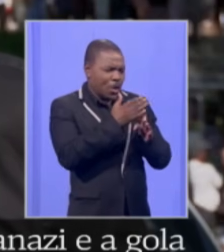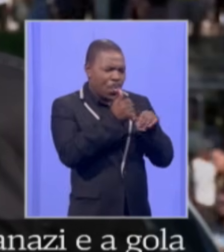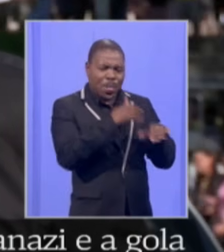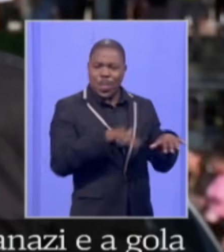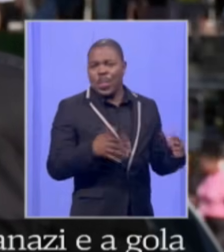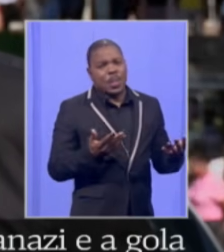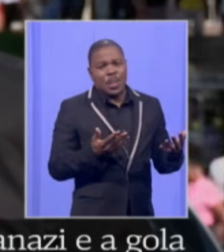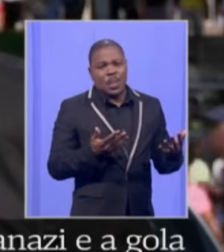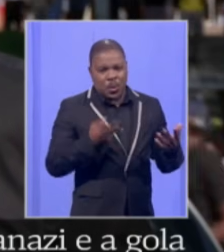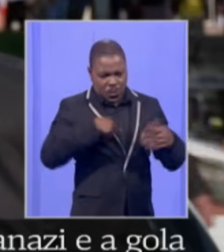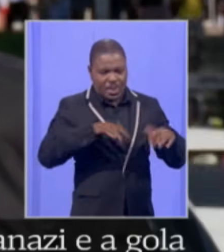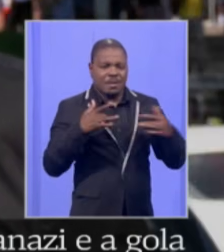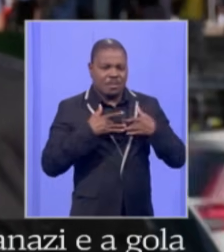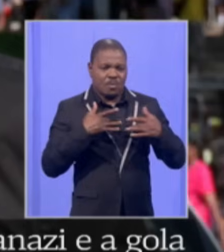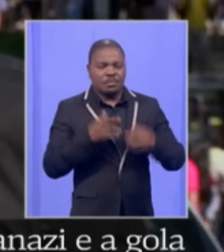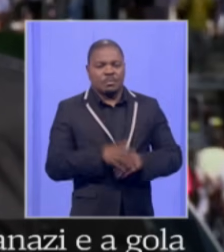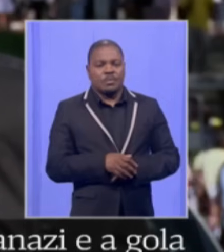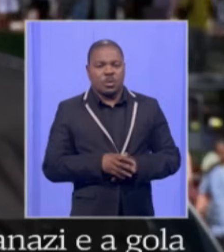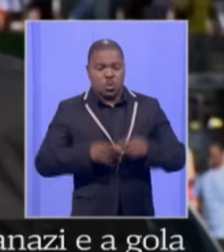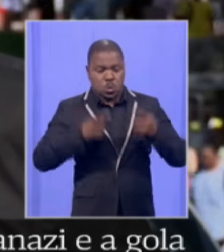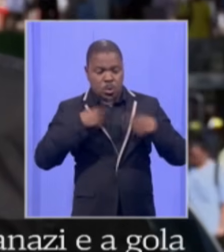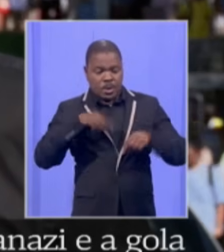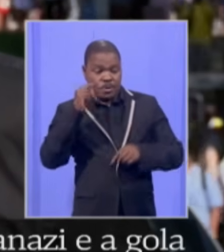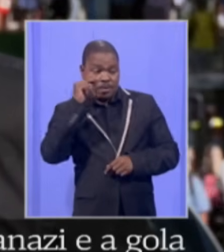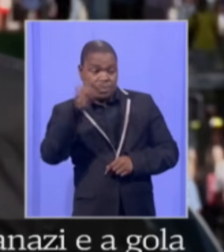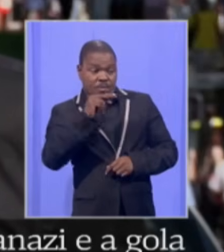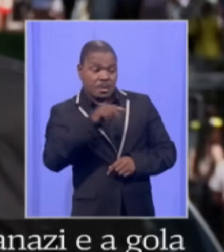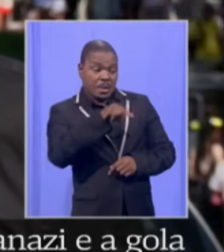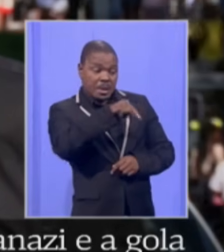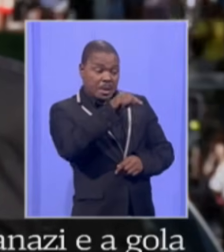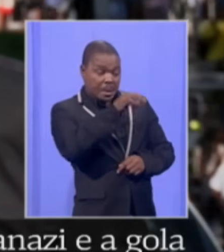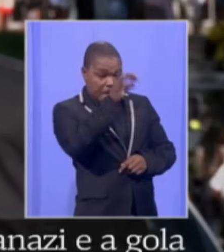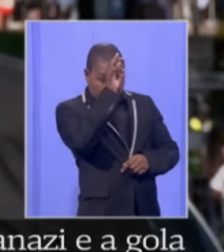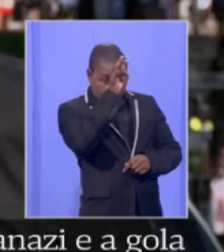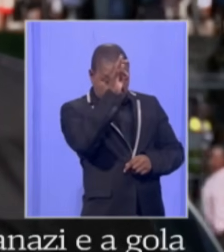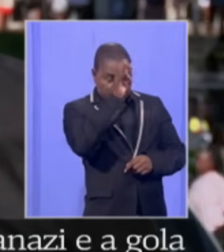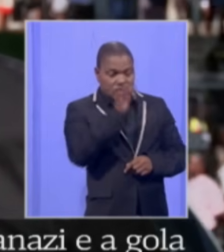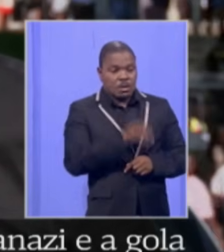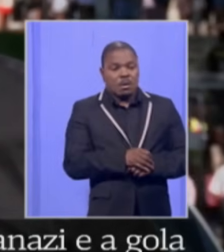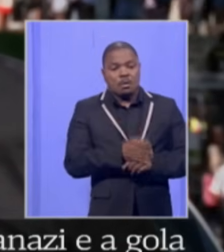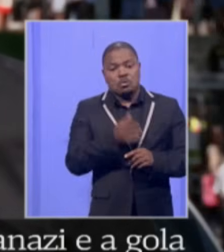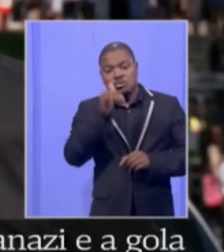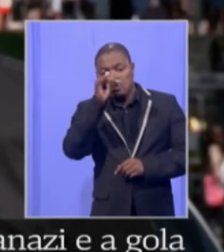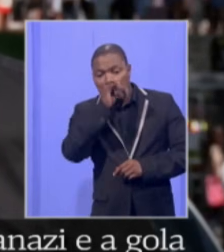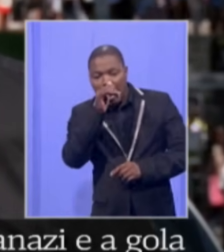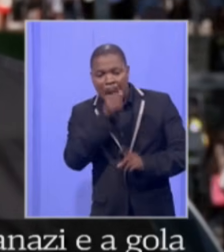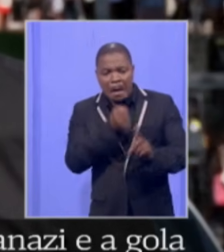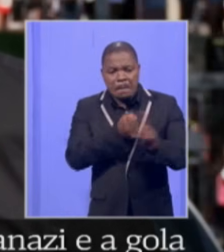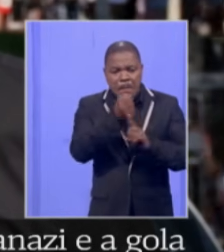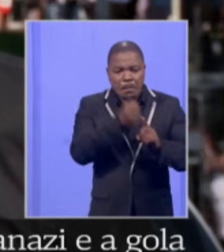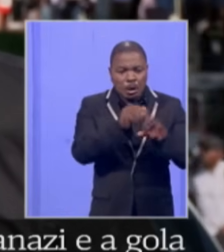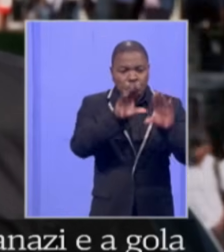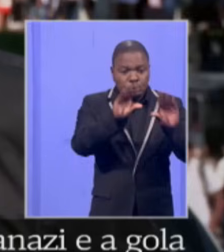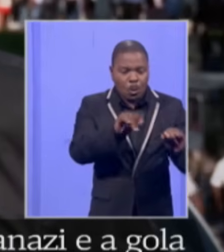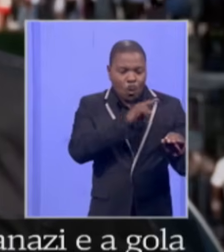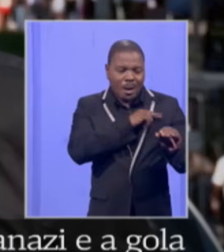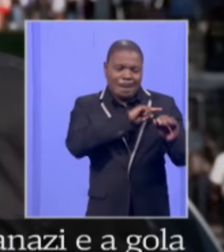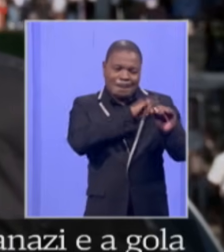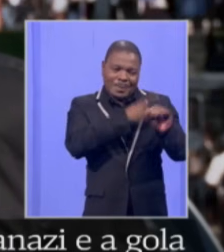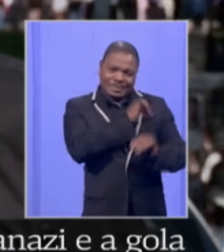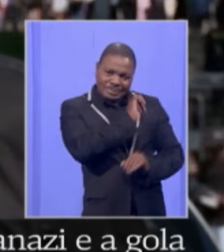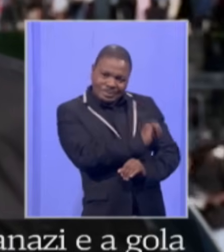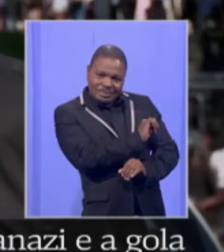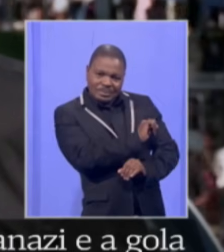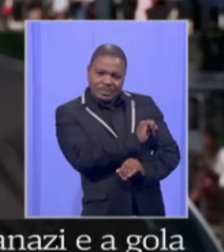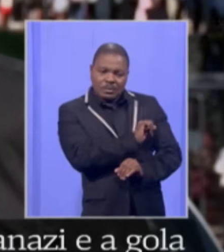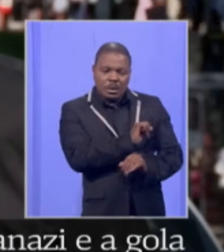of the view that for the police to fight and combat crime, which is their primary mandate, that is embodied